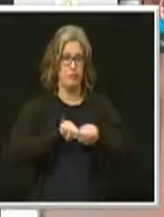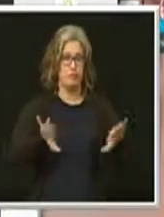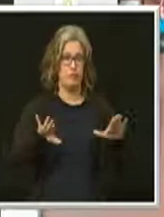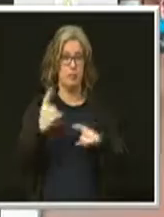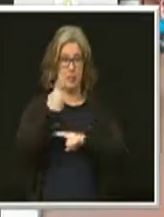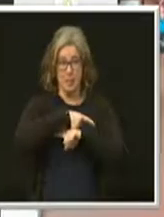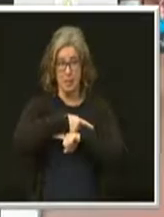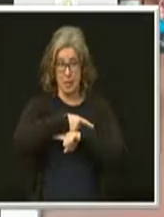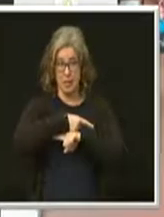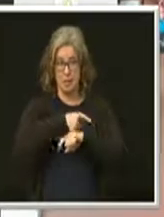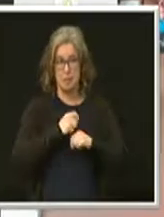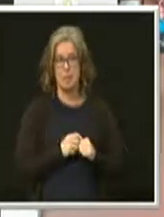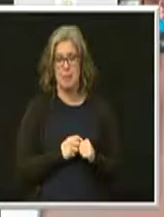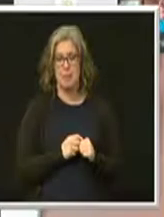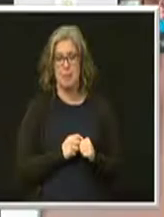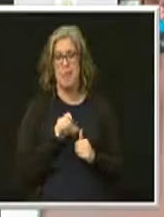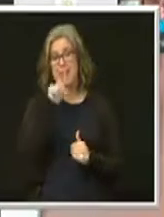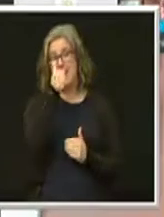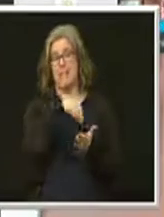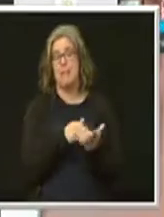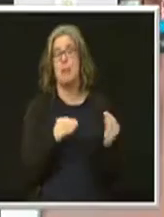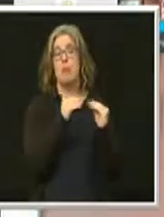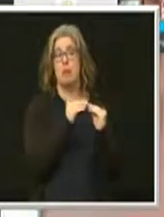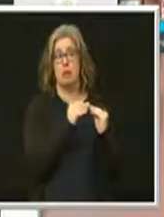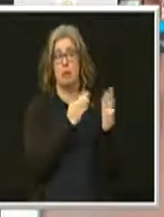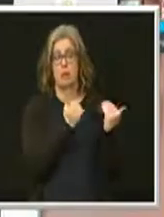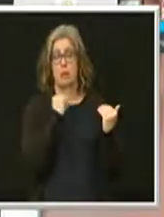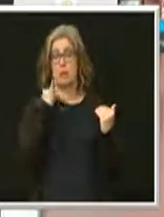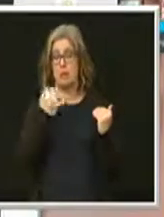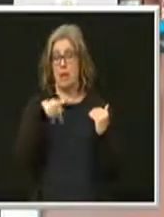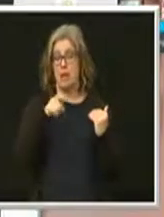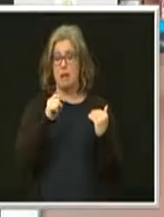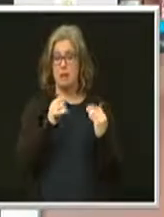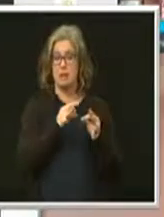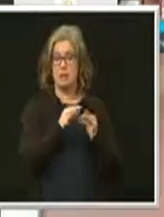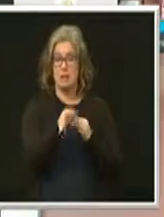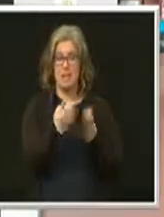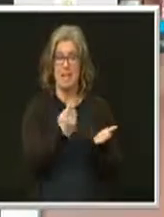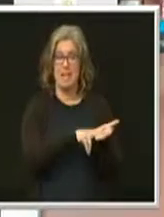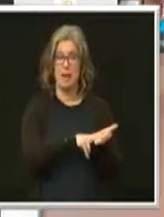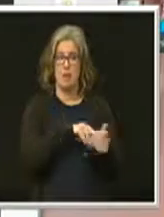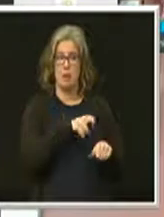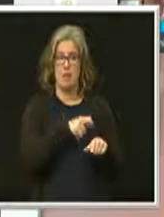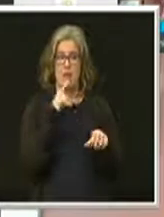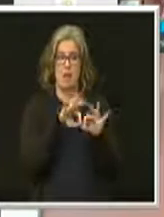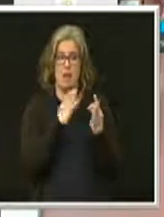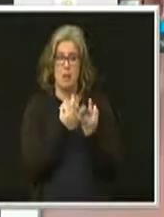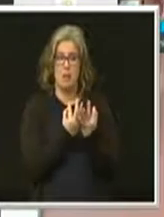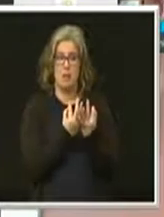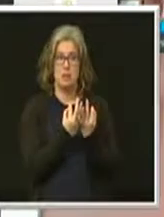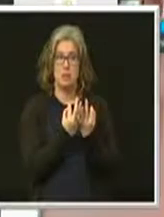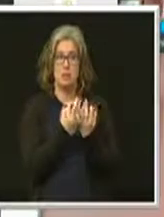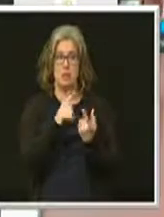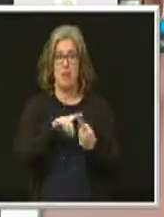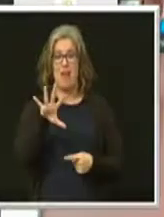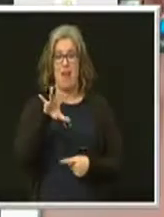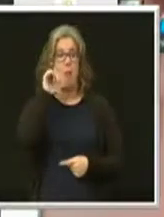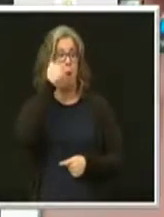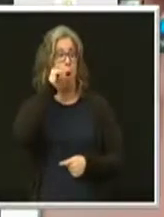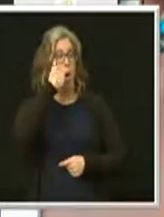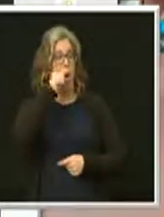today. They have 10,000 more. So JCPS has extended the sign up for families to 5 o'clock